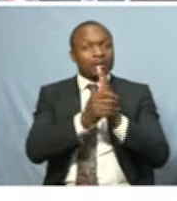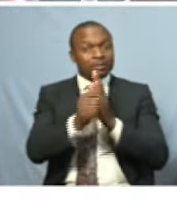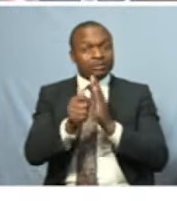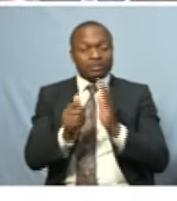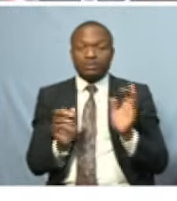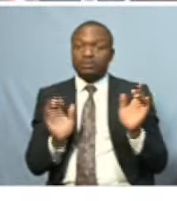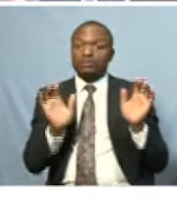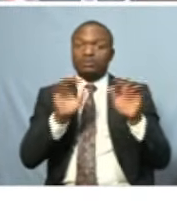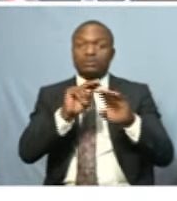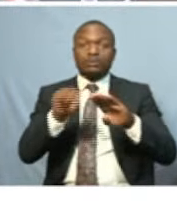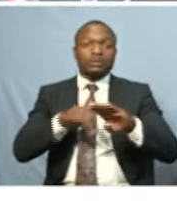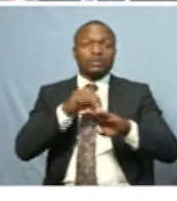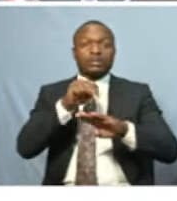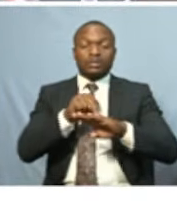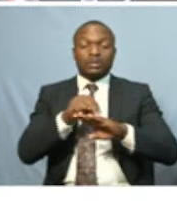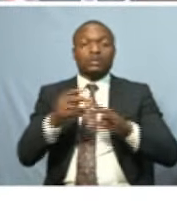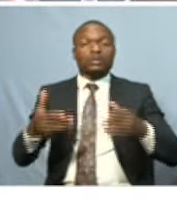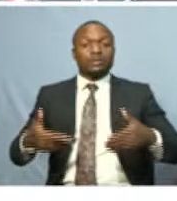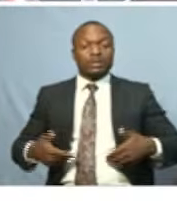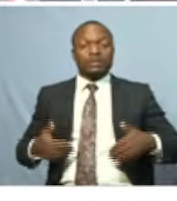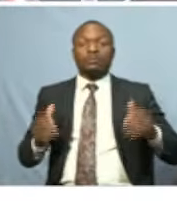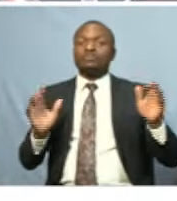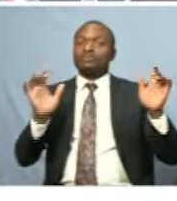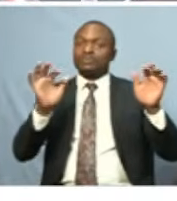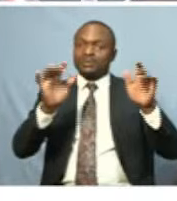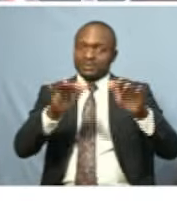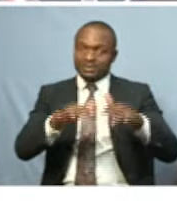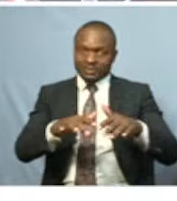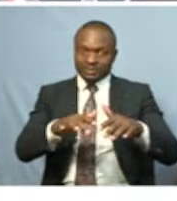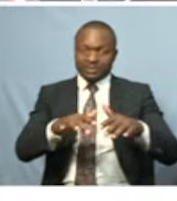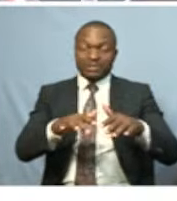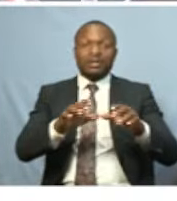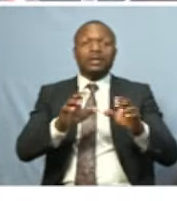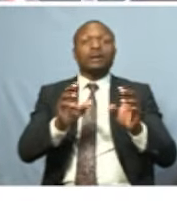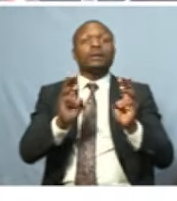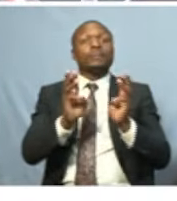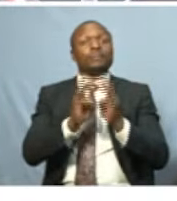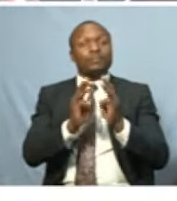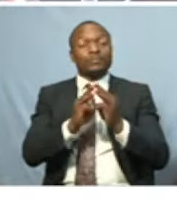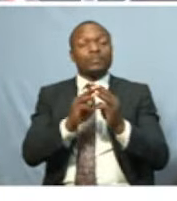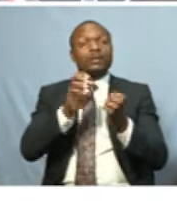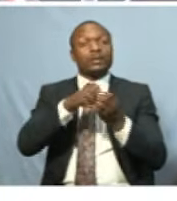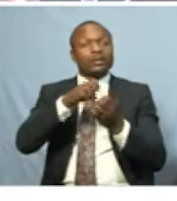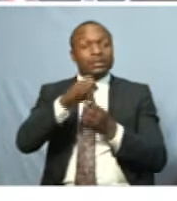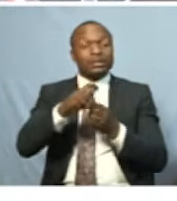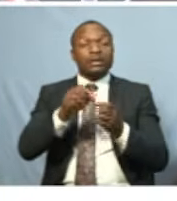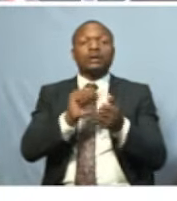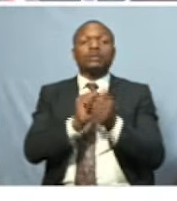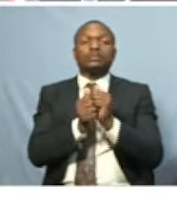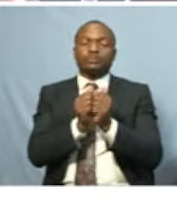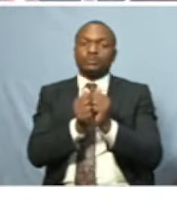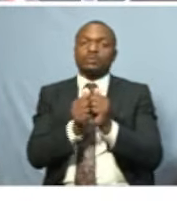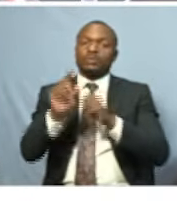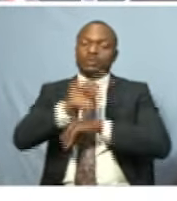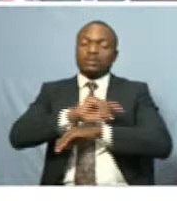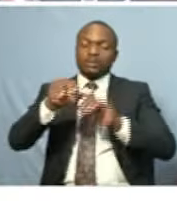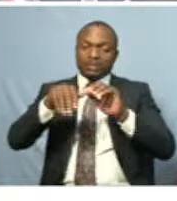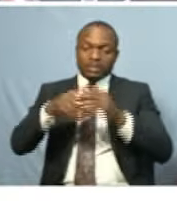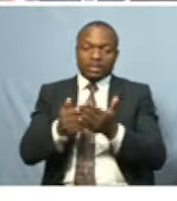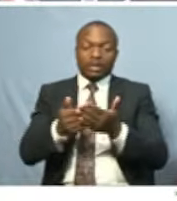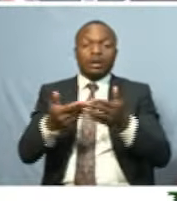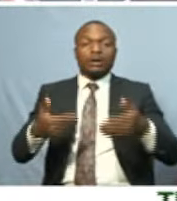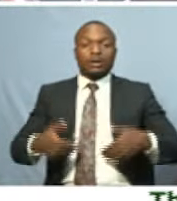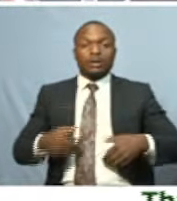the National Youth Indawa, we had now town hall meetings in Solwezi, we had sports days. This is how the young people would want to